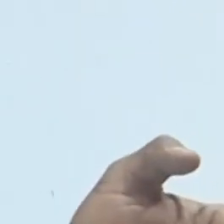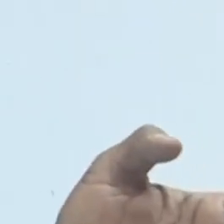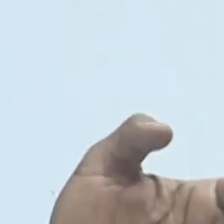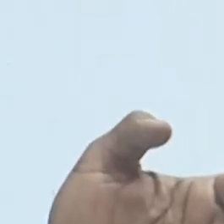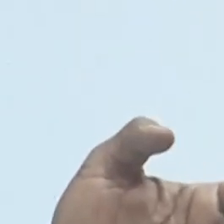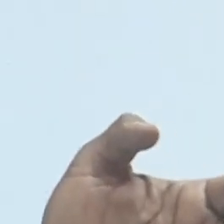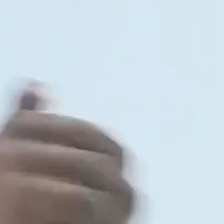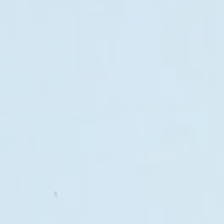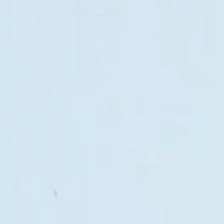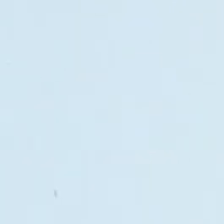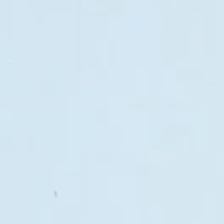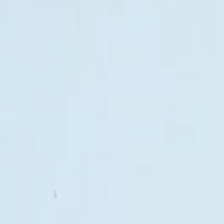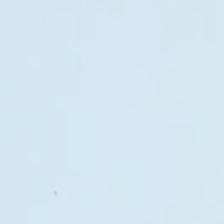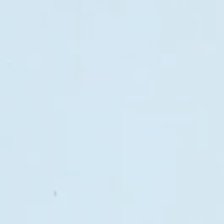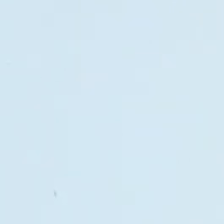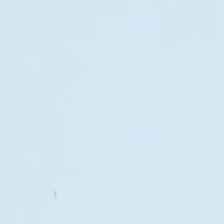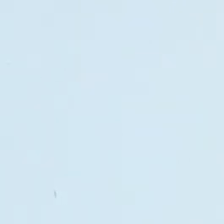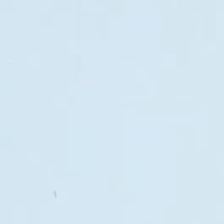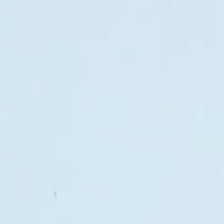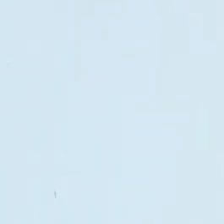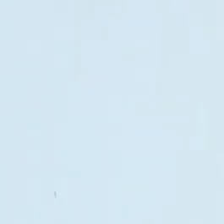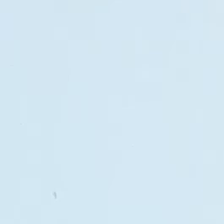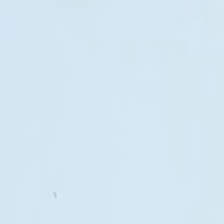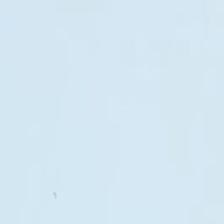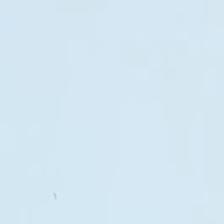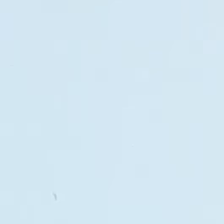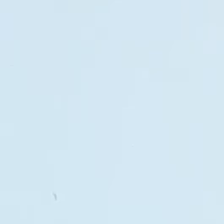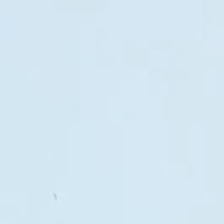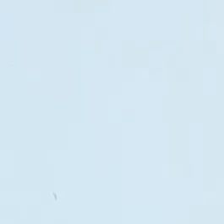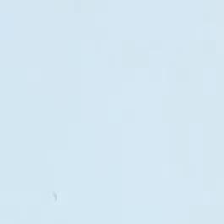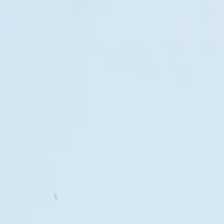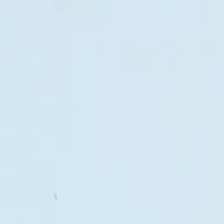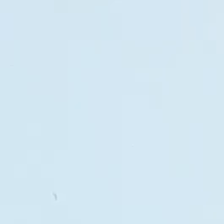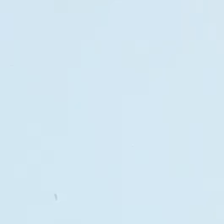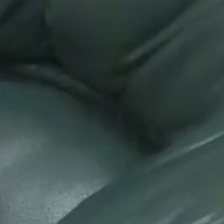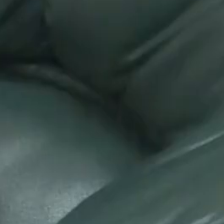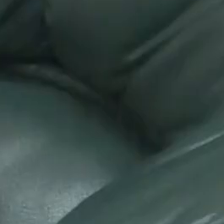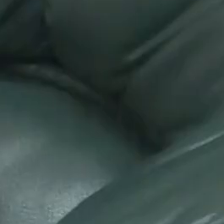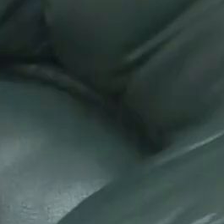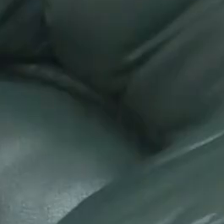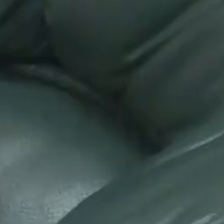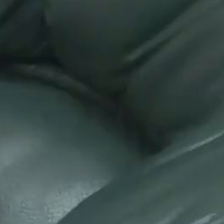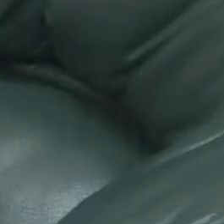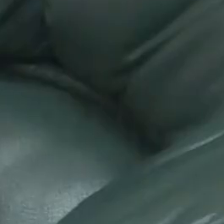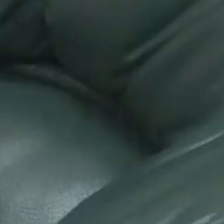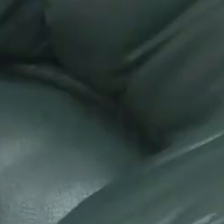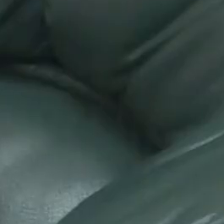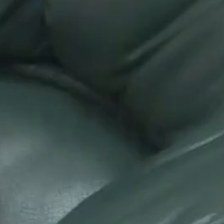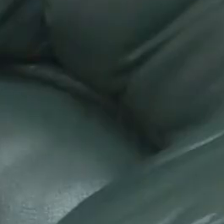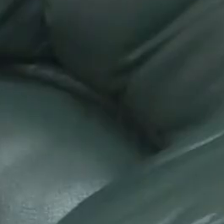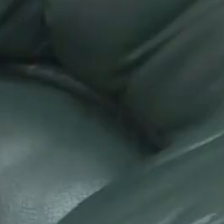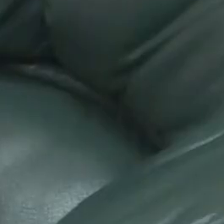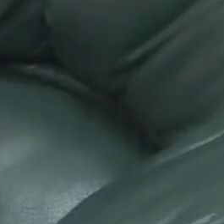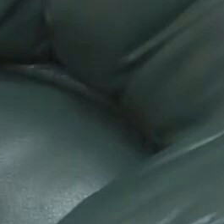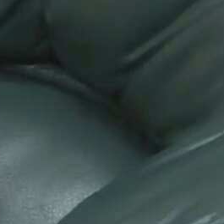important. Even at household level, there's going to be a level of sacrifice. So with those beneficiaries, we have to